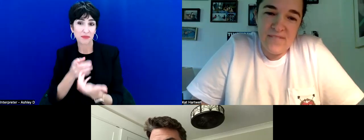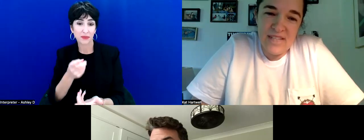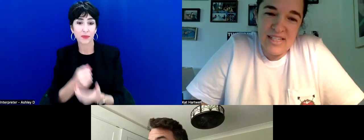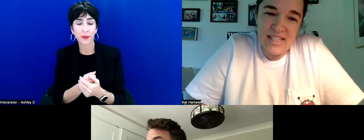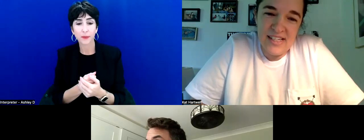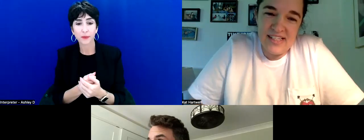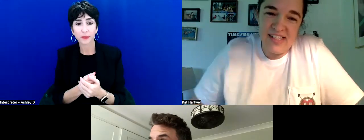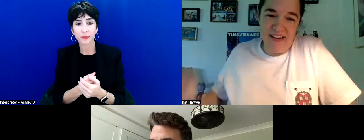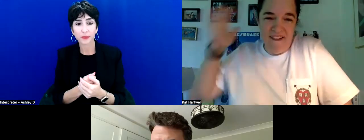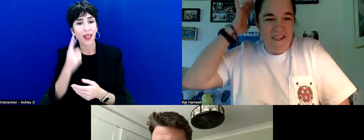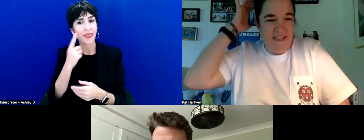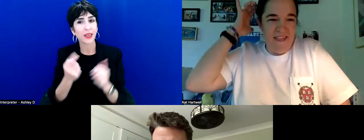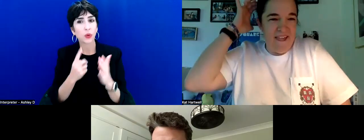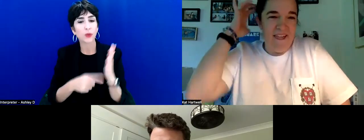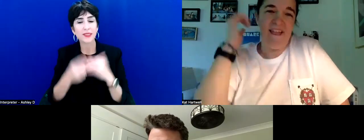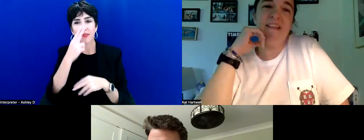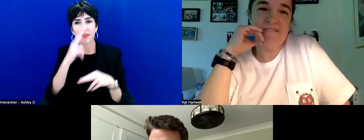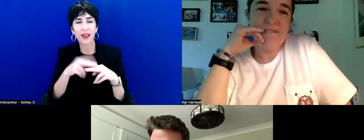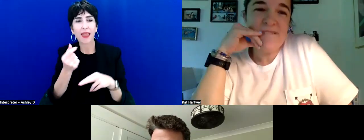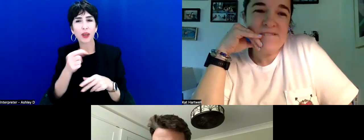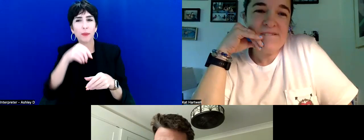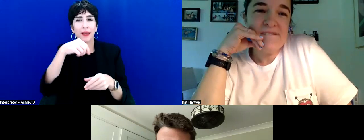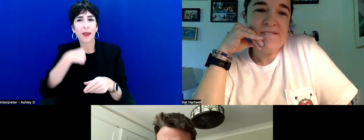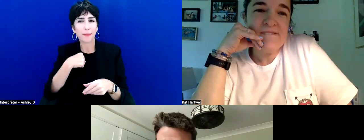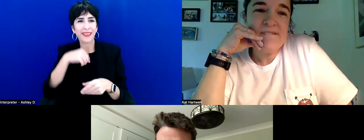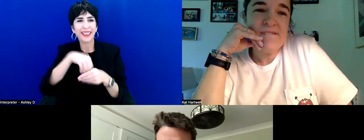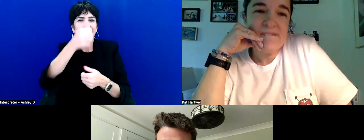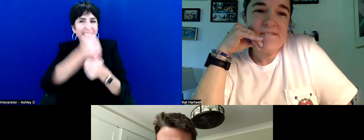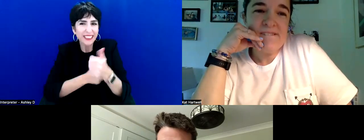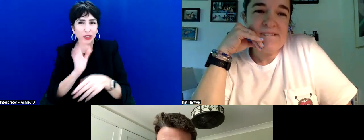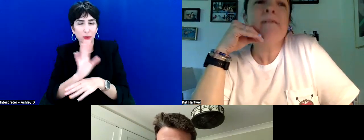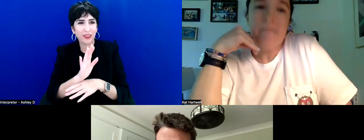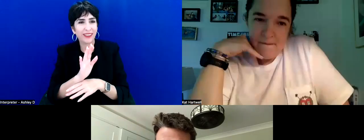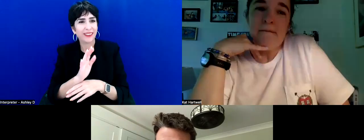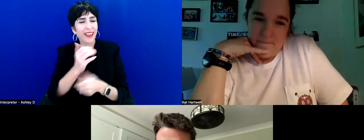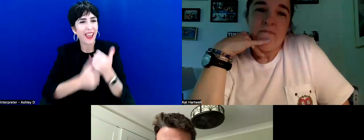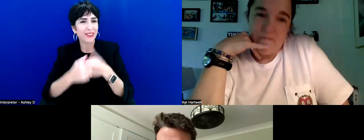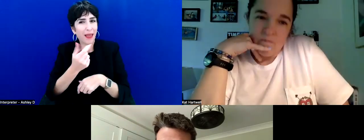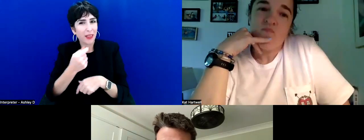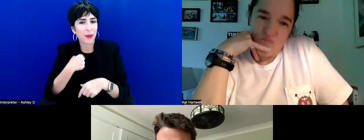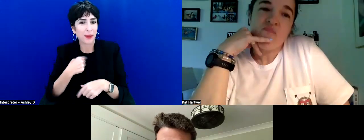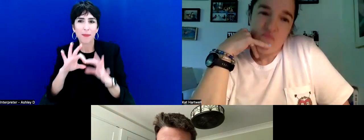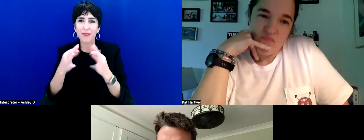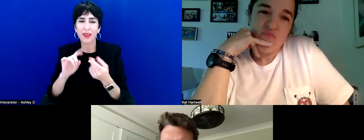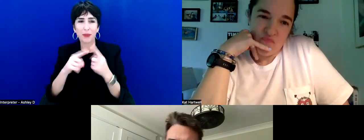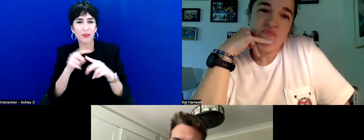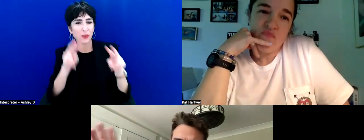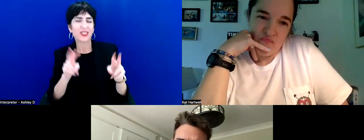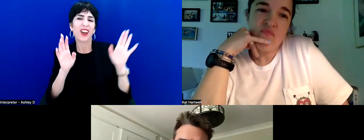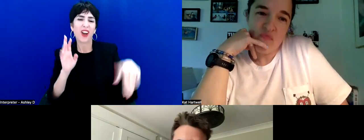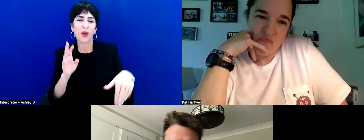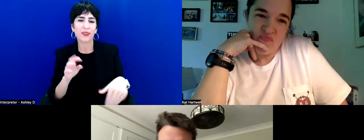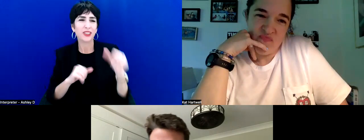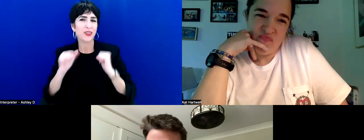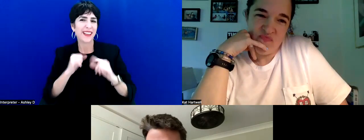Oh, I mean, I think what's fun is there's a little aspect of me that always comes out in every, right? I'll have family or friends watch it and they'll go, you just